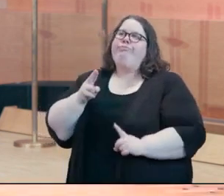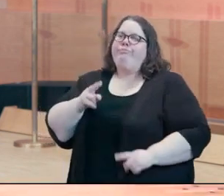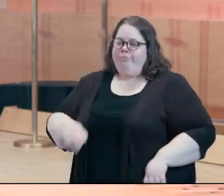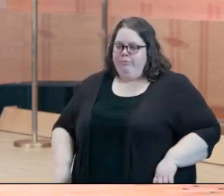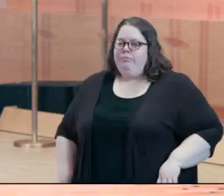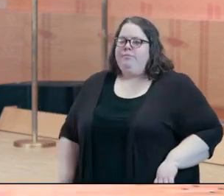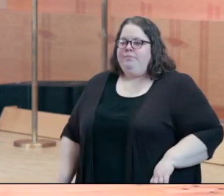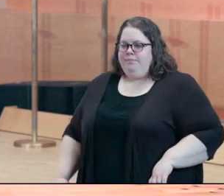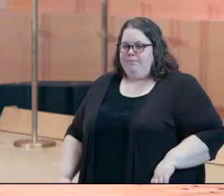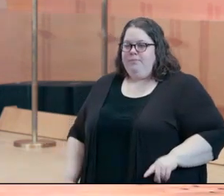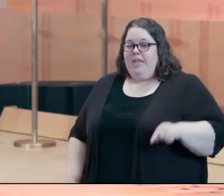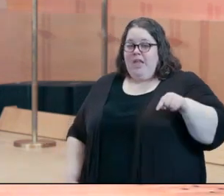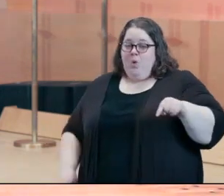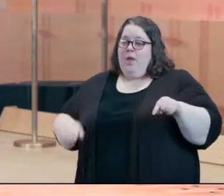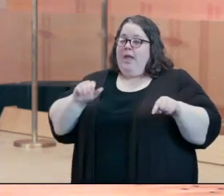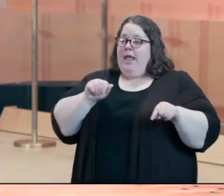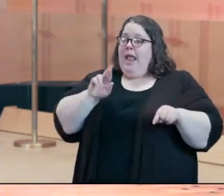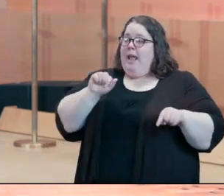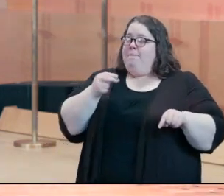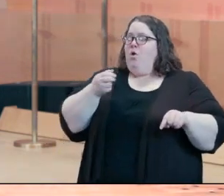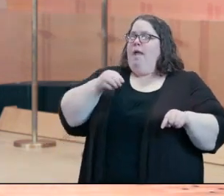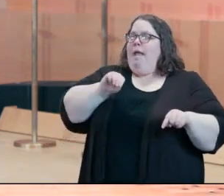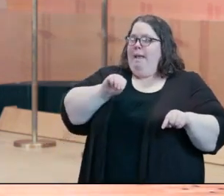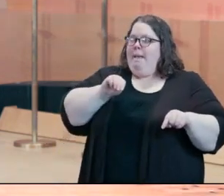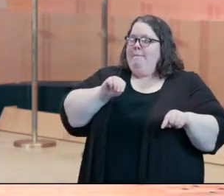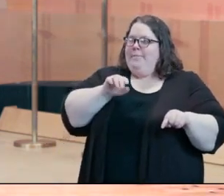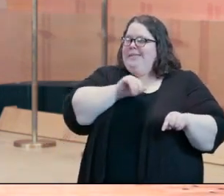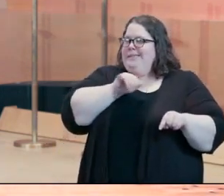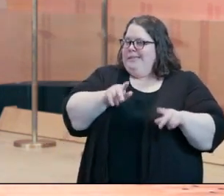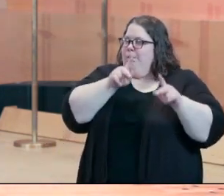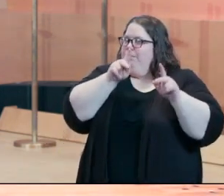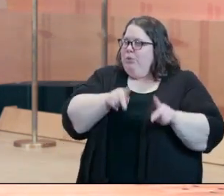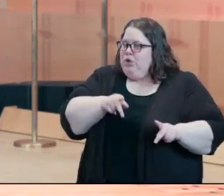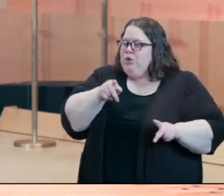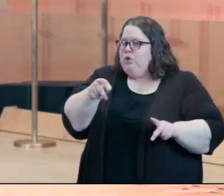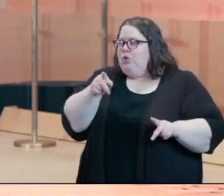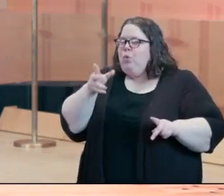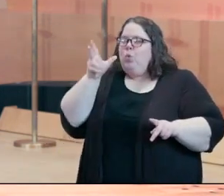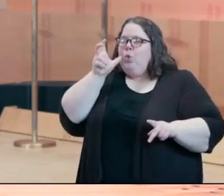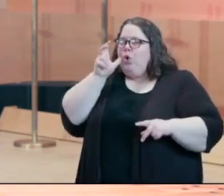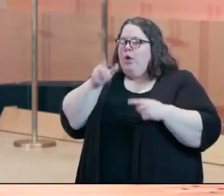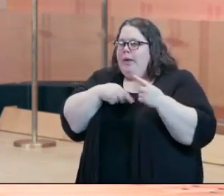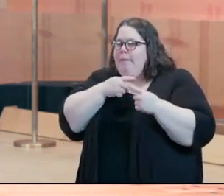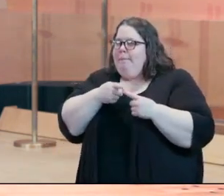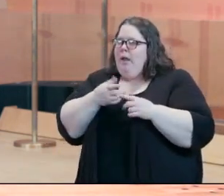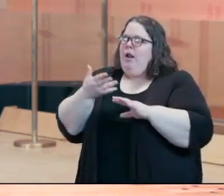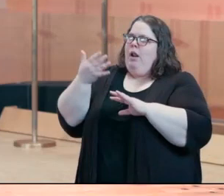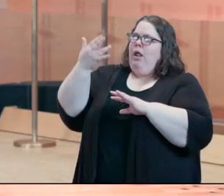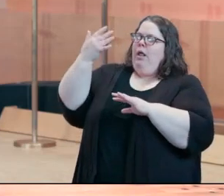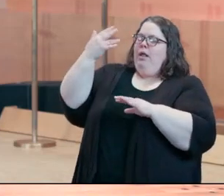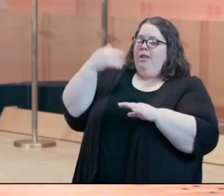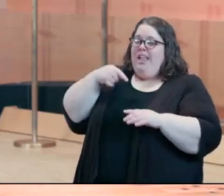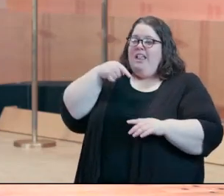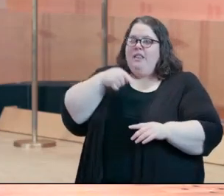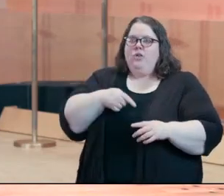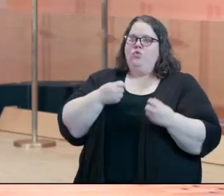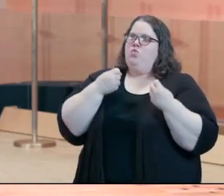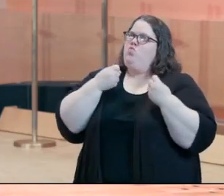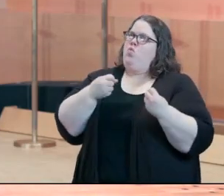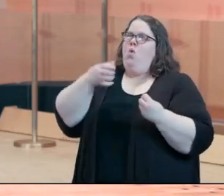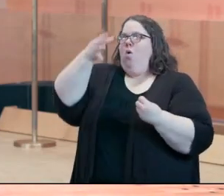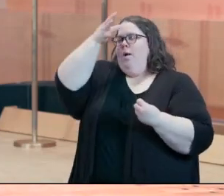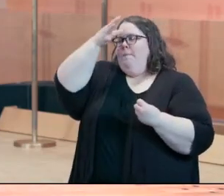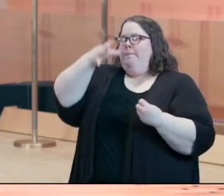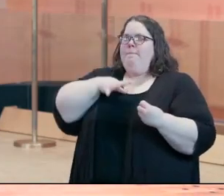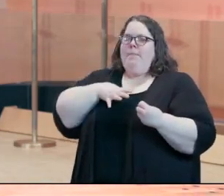is the mighty Abraham who you probably hear about, you know, in when you're kind of learning the Bible. I mean, this is a mighty man of faith.